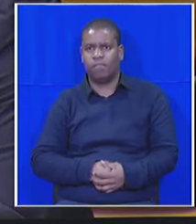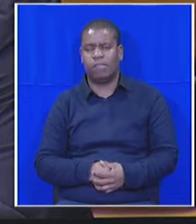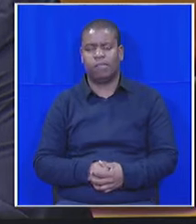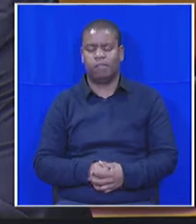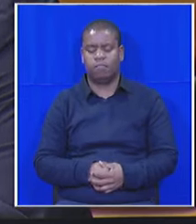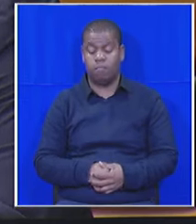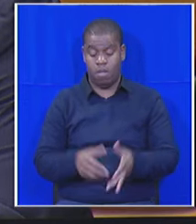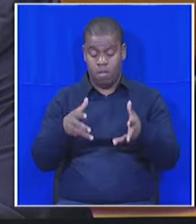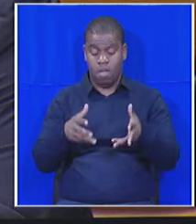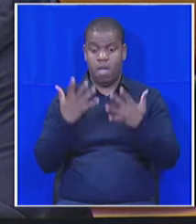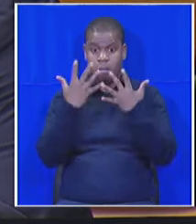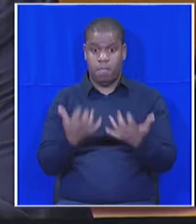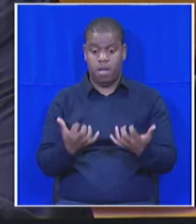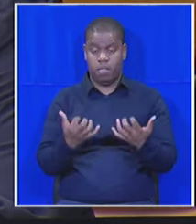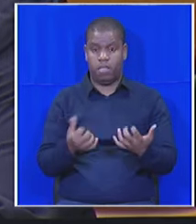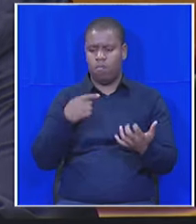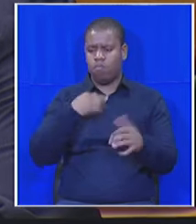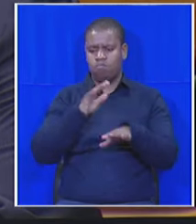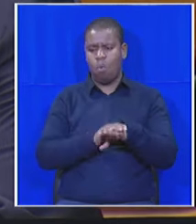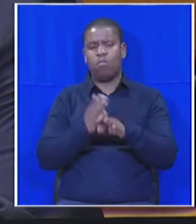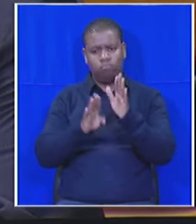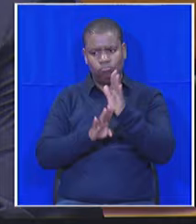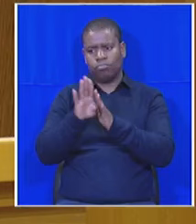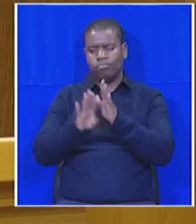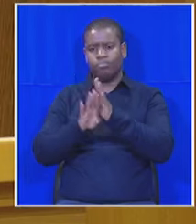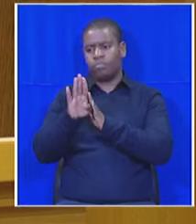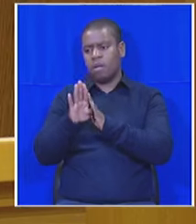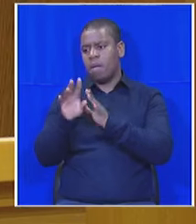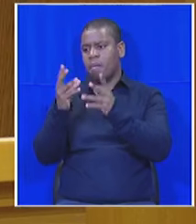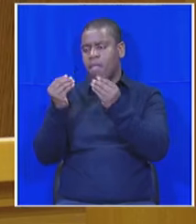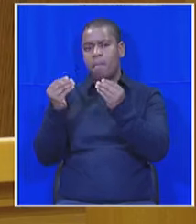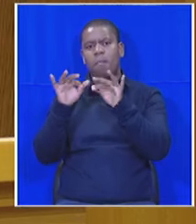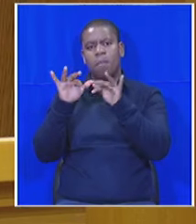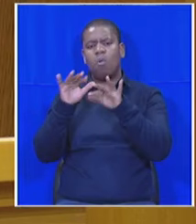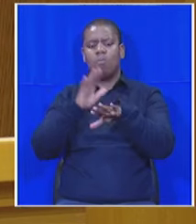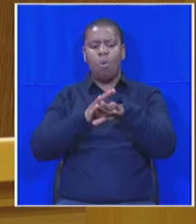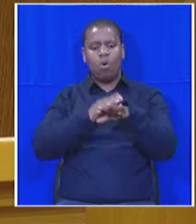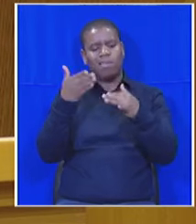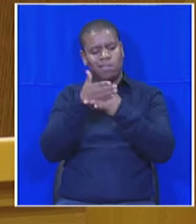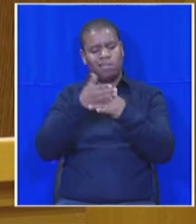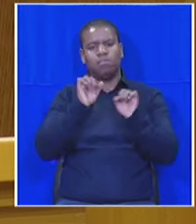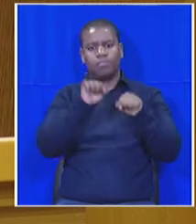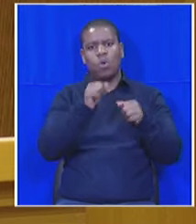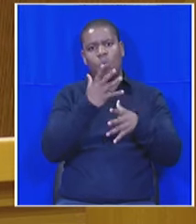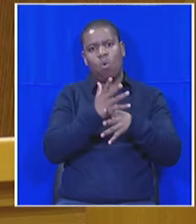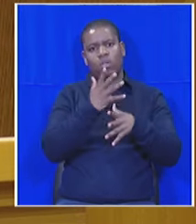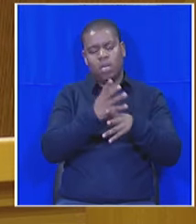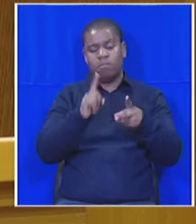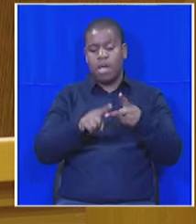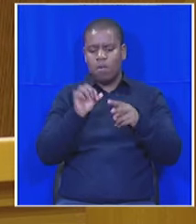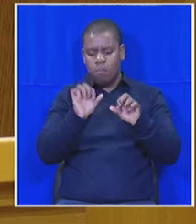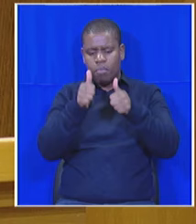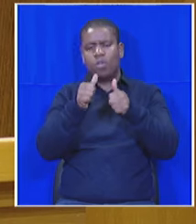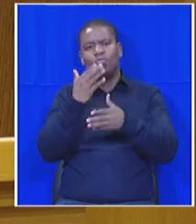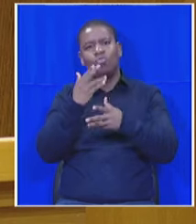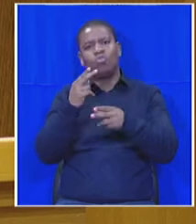This is a budget that seeks to increase the number of South Africans' access to clean water and dignified sanitation and improve